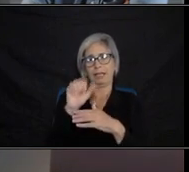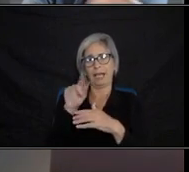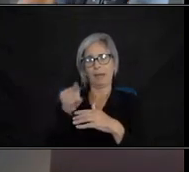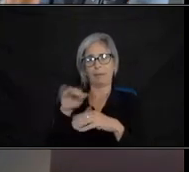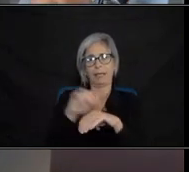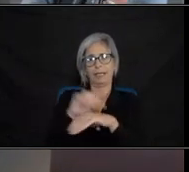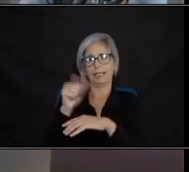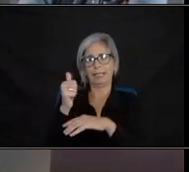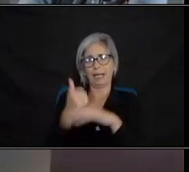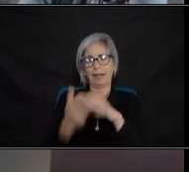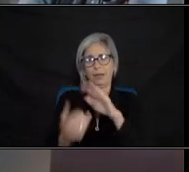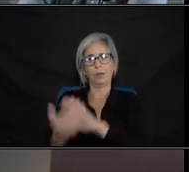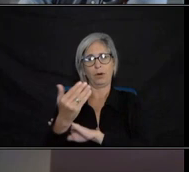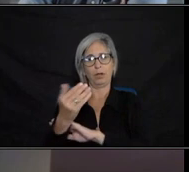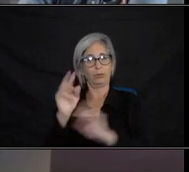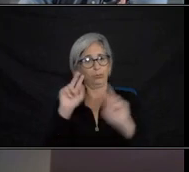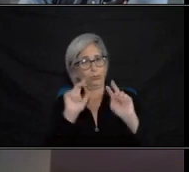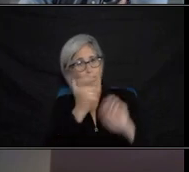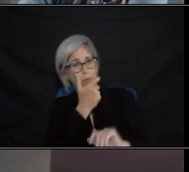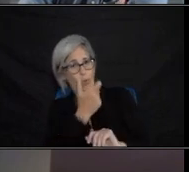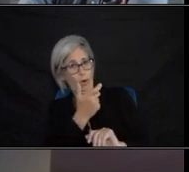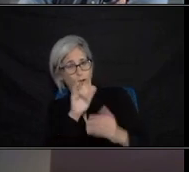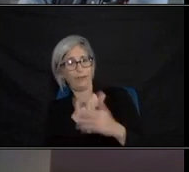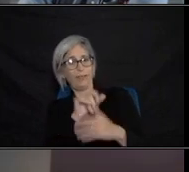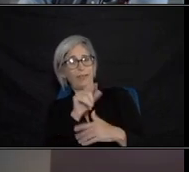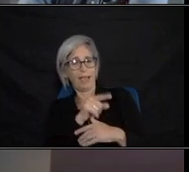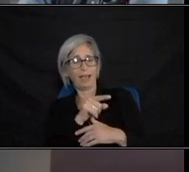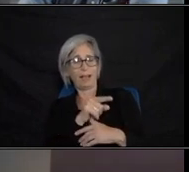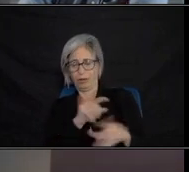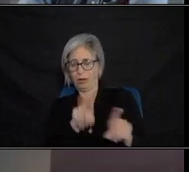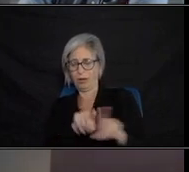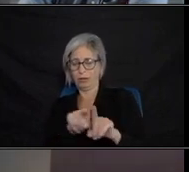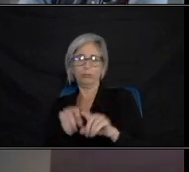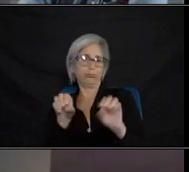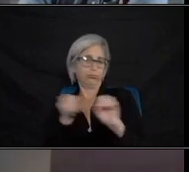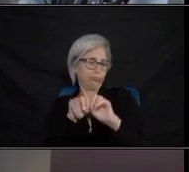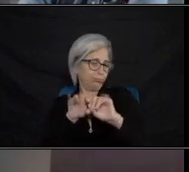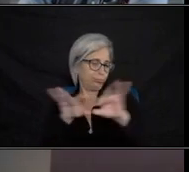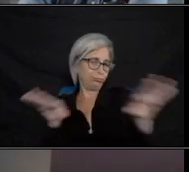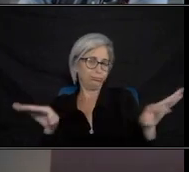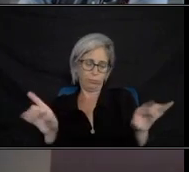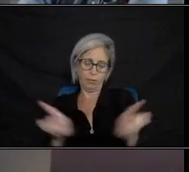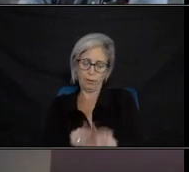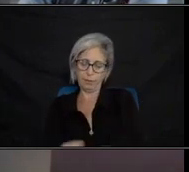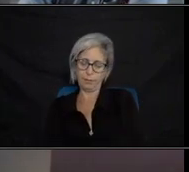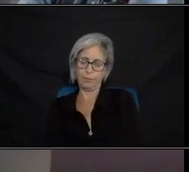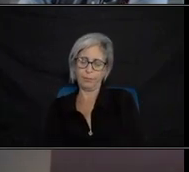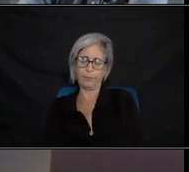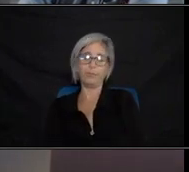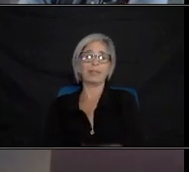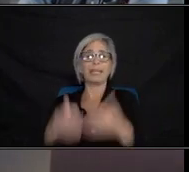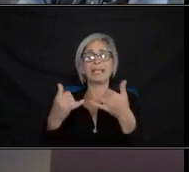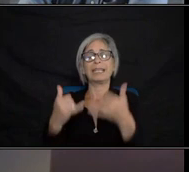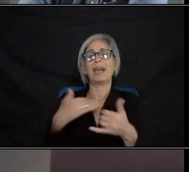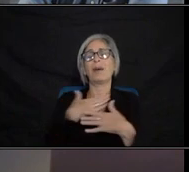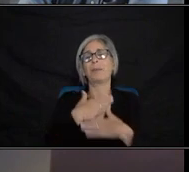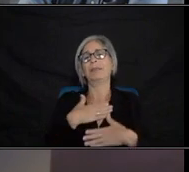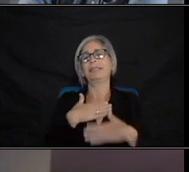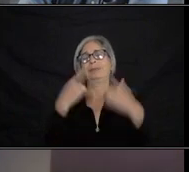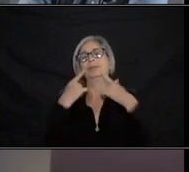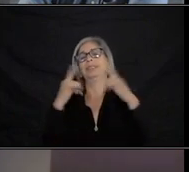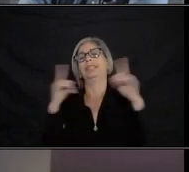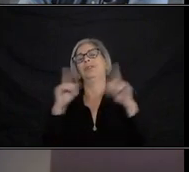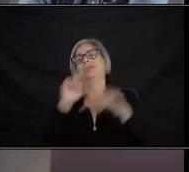a.m. So tune in and we will definitely spread the word as well that way. So now I'm pleased to announce that